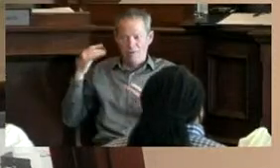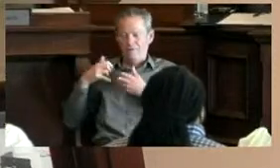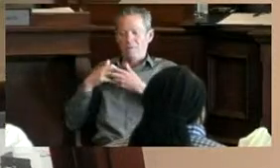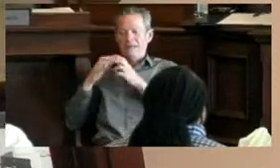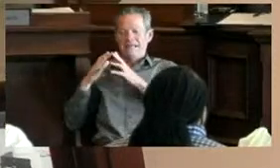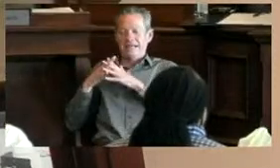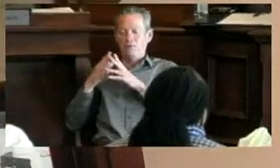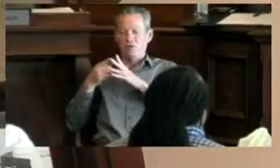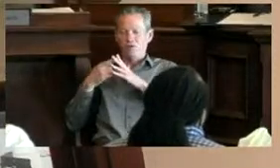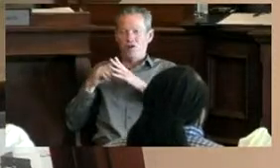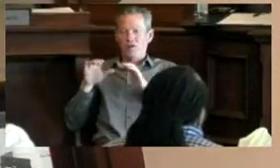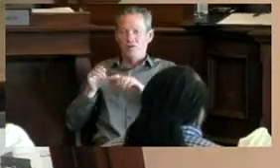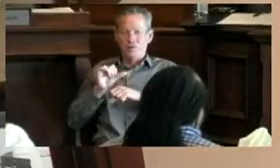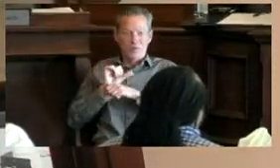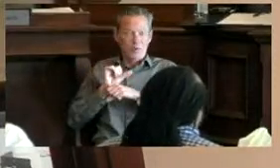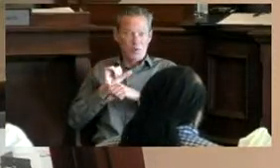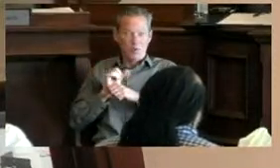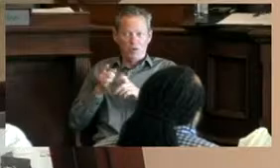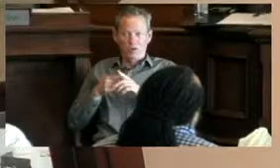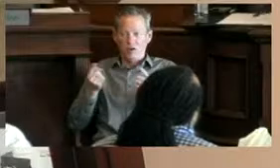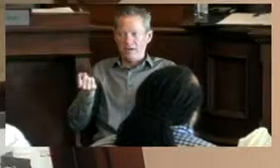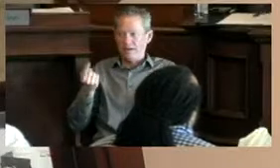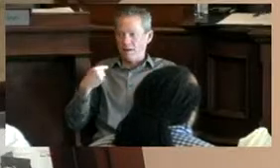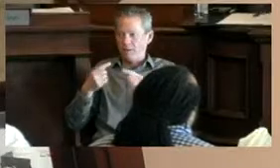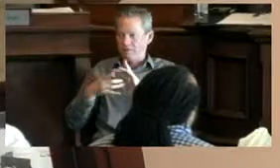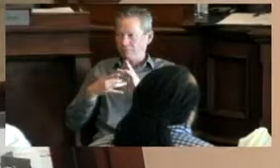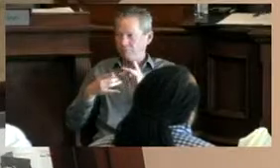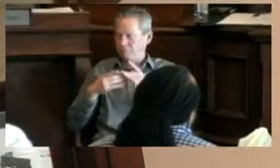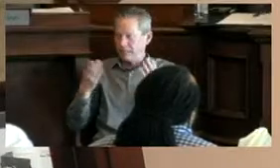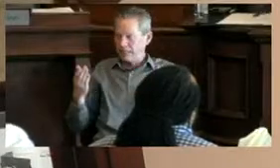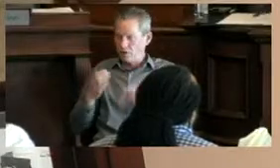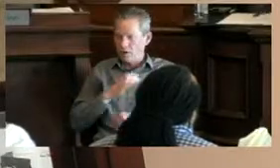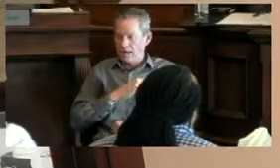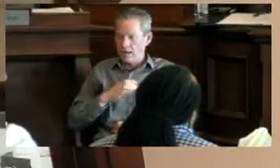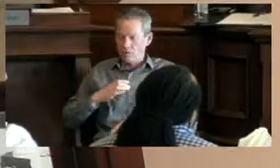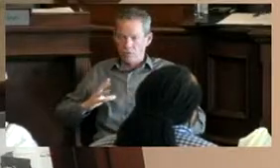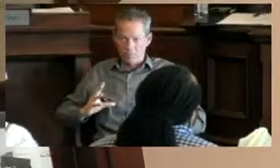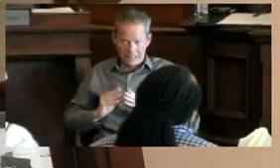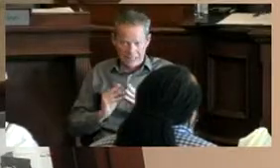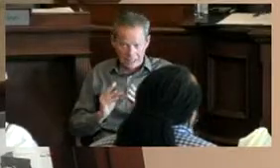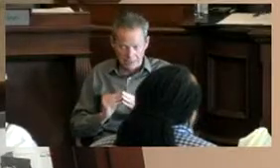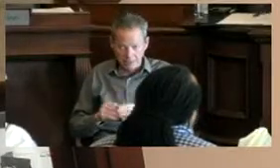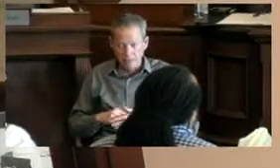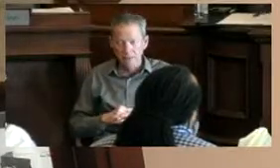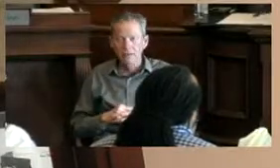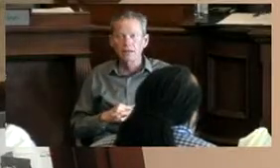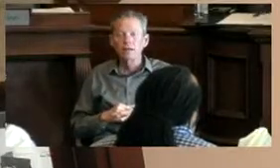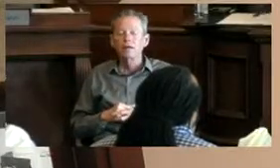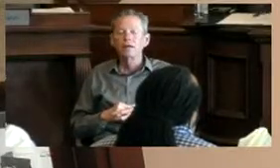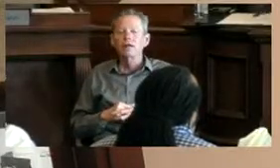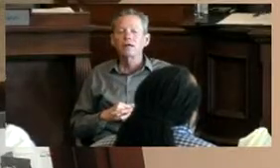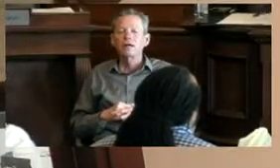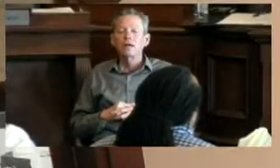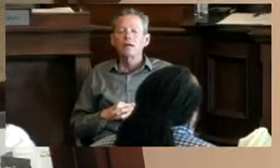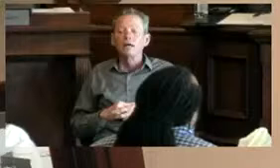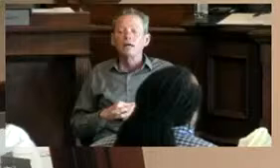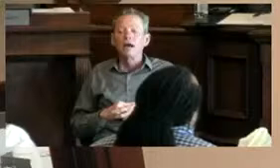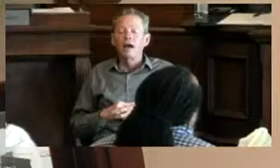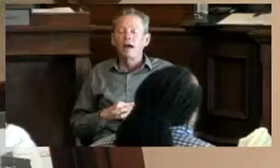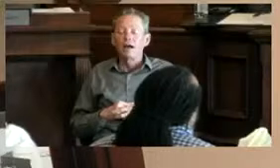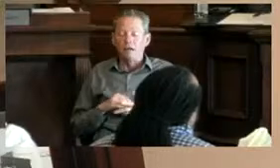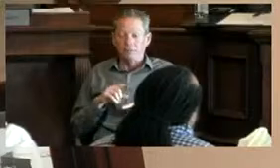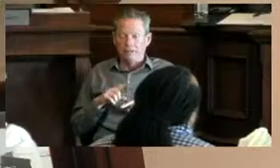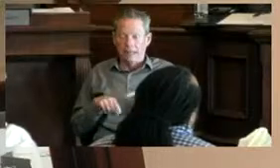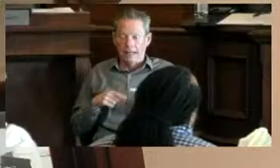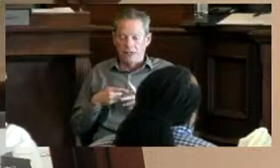doing this work, when you started coming to speak, you know, to us at council. And I just can't